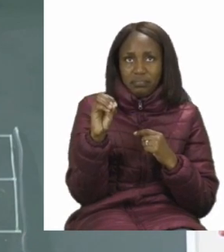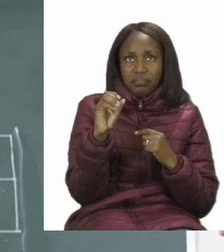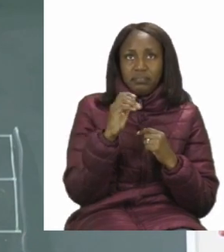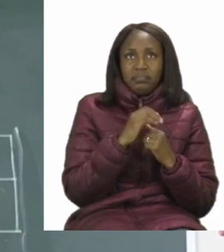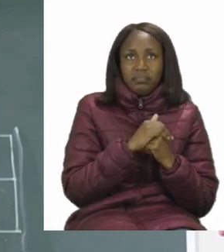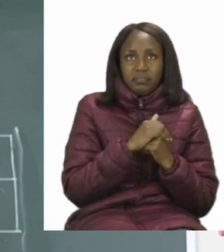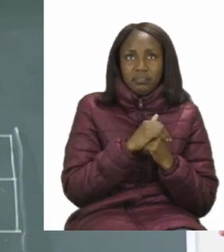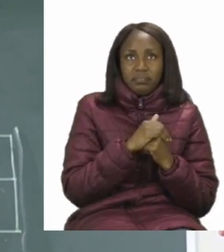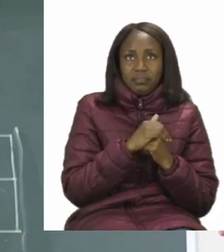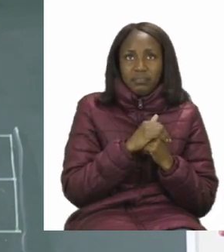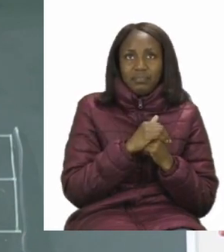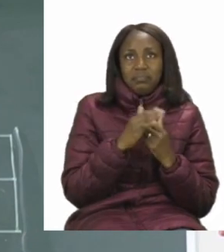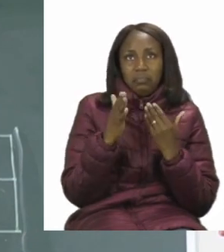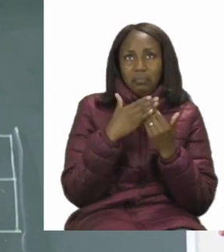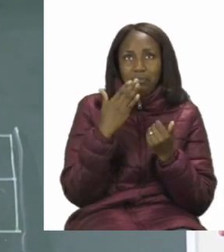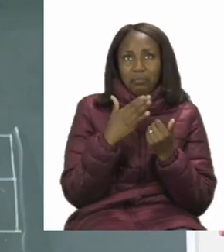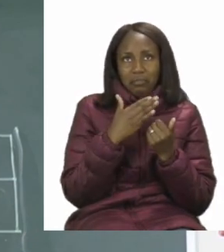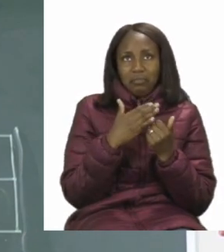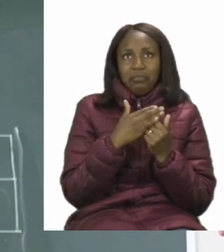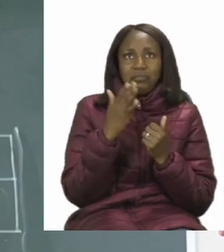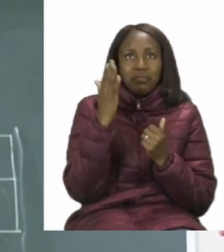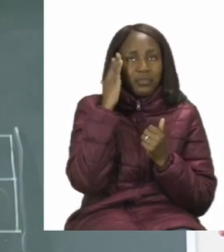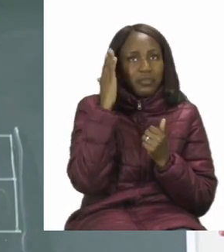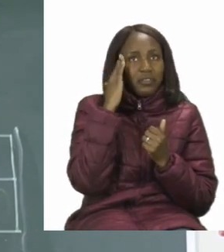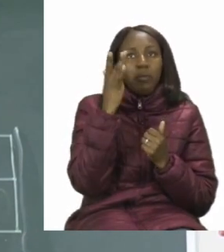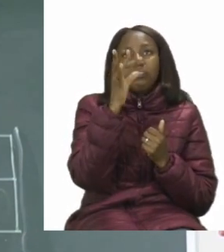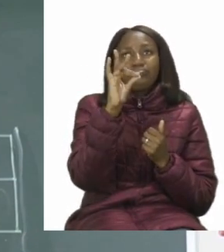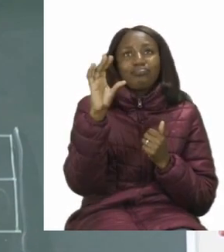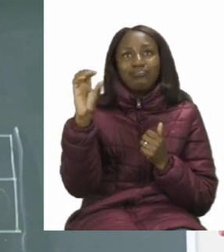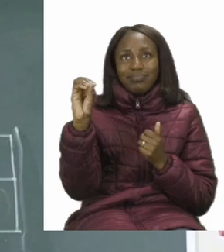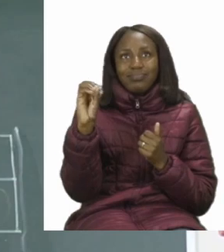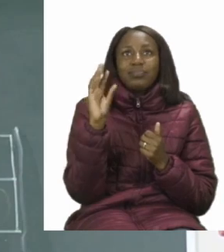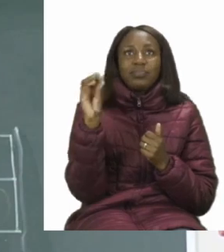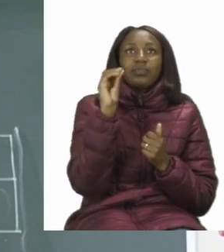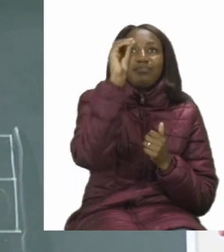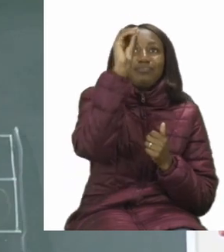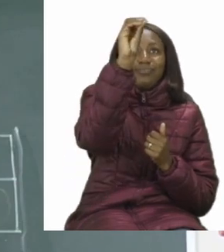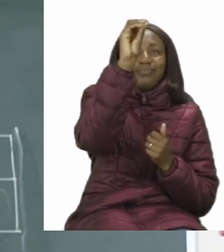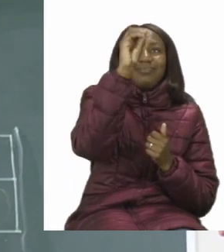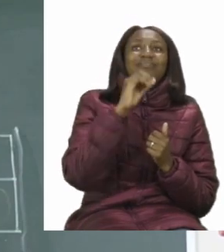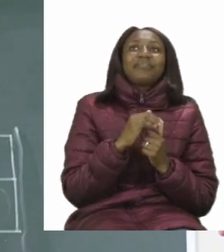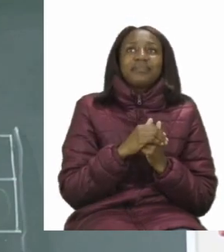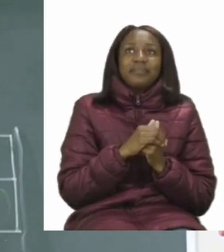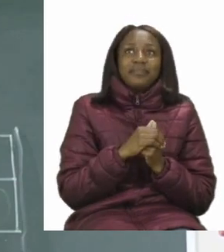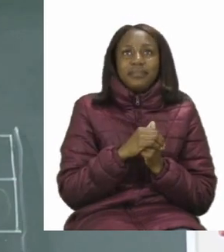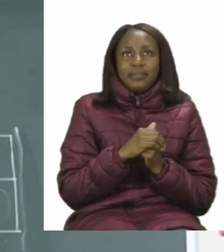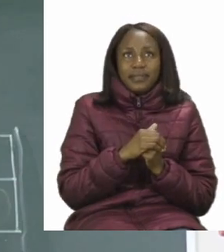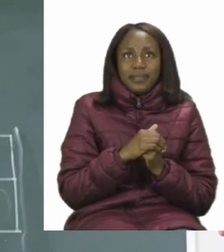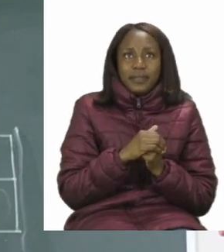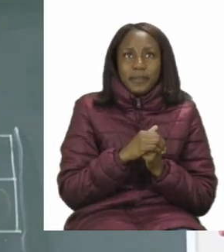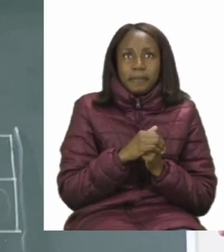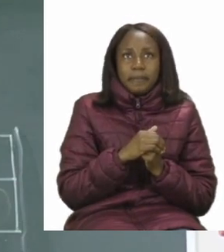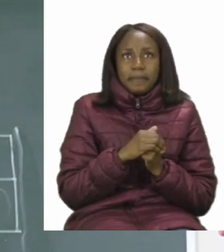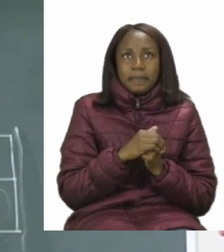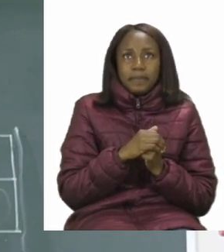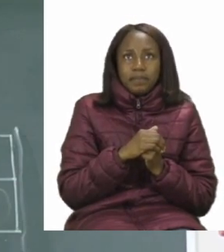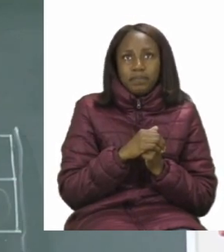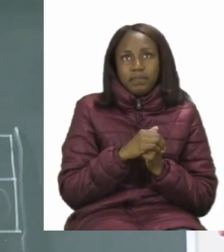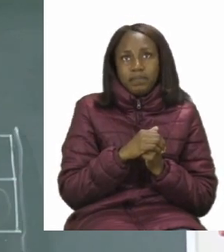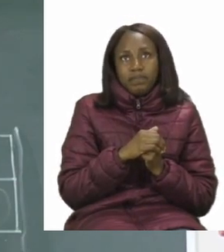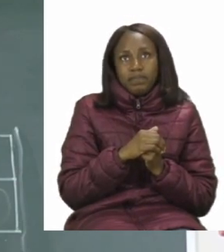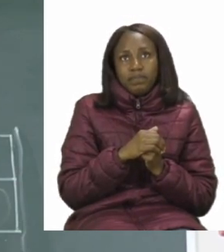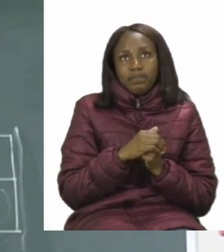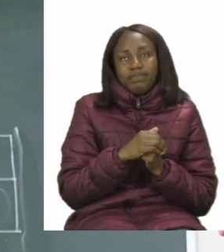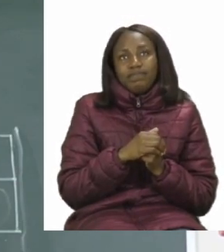That way, it's clearer for you and you'll be able to find your answer. So, It's either you say it